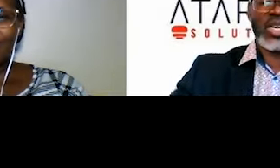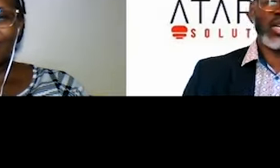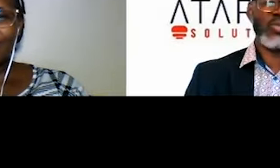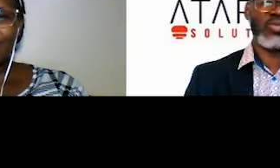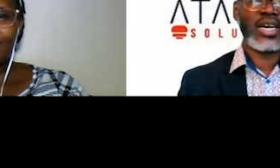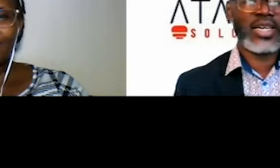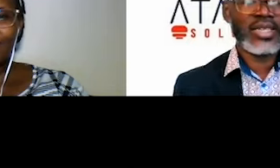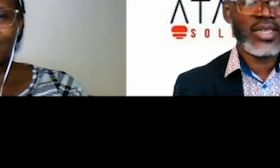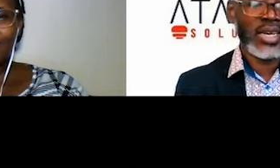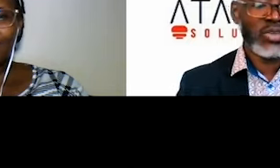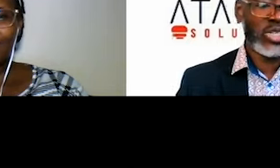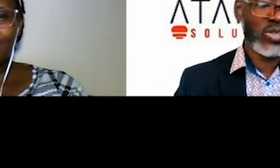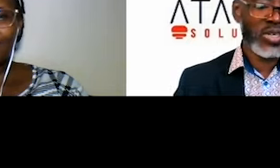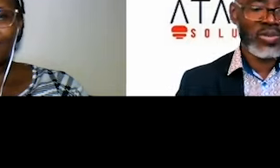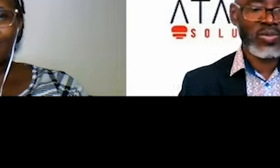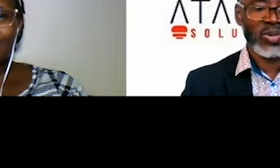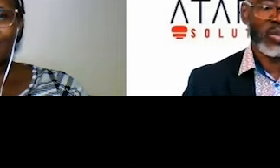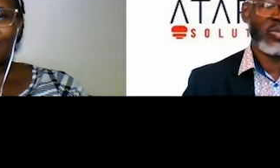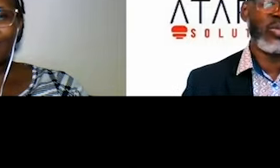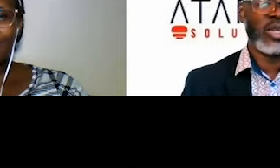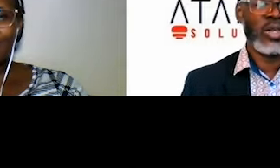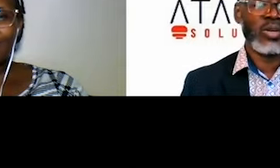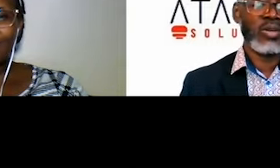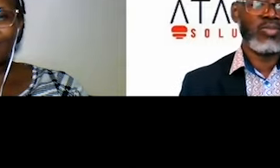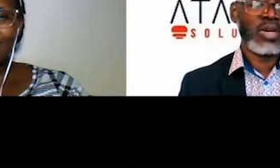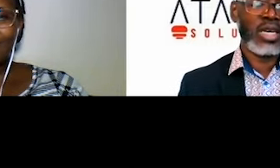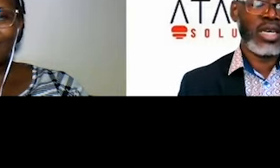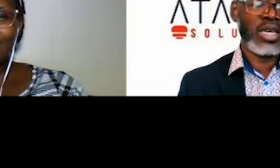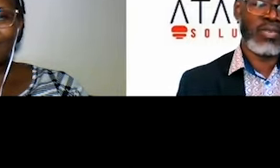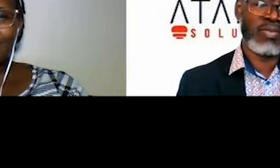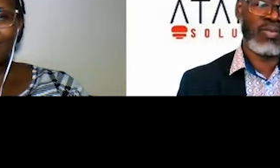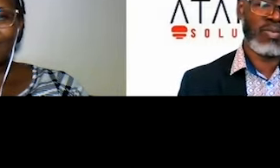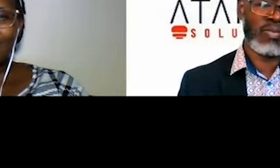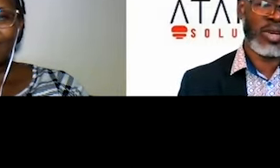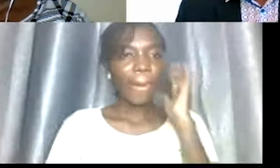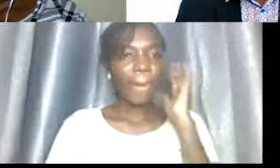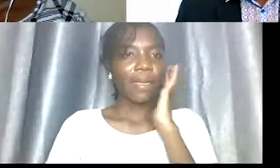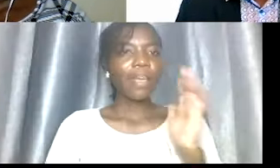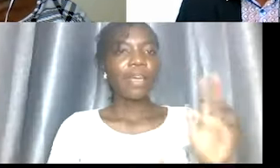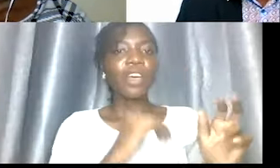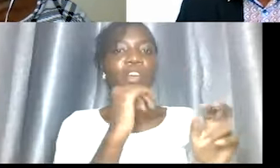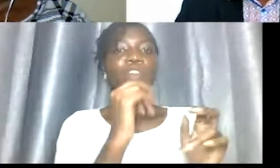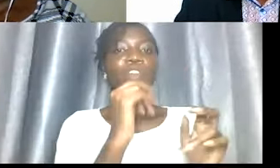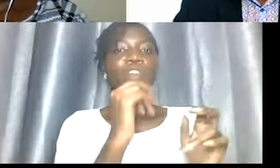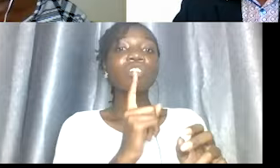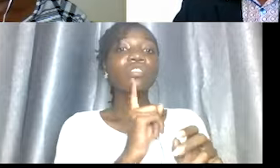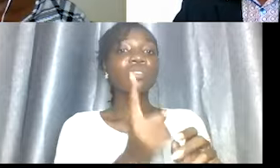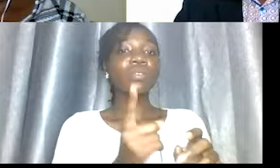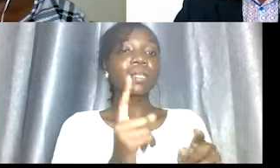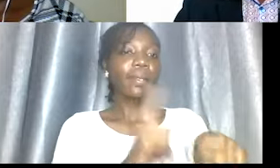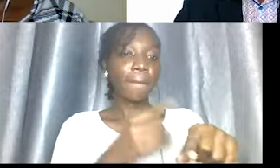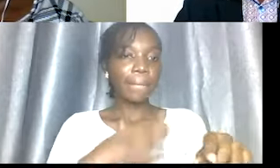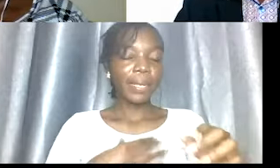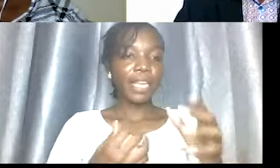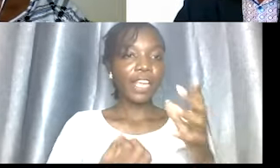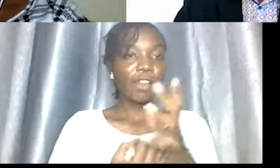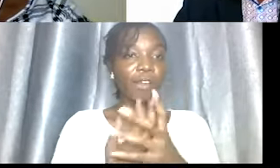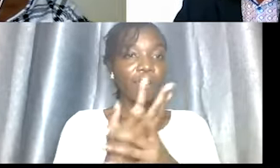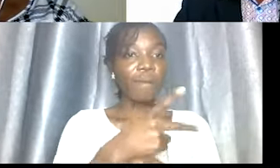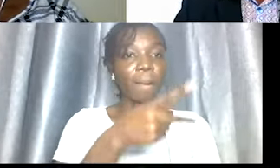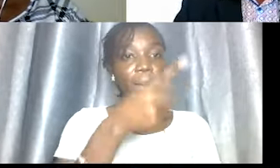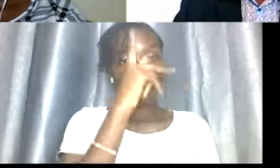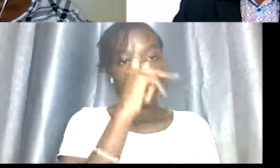Richard, I'm not sure. You know, my growing up, my parents, my